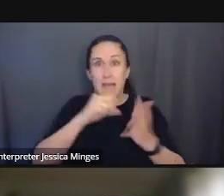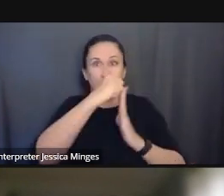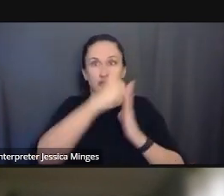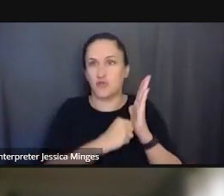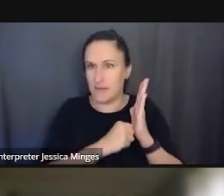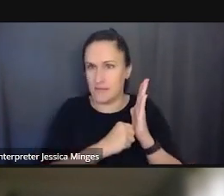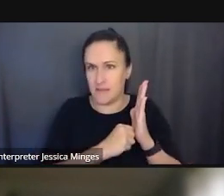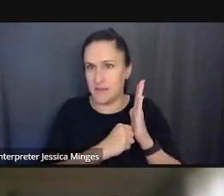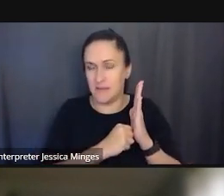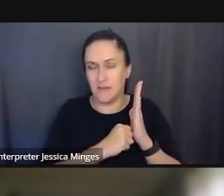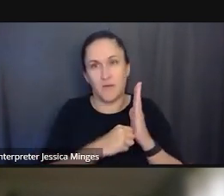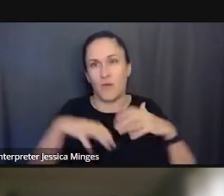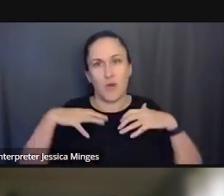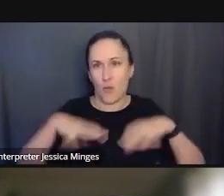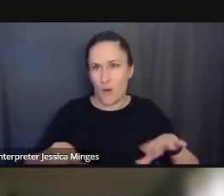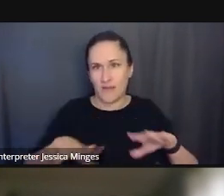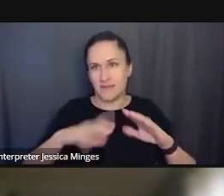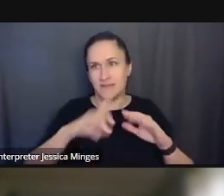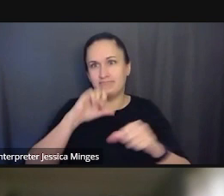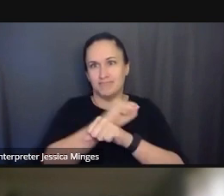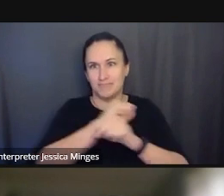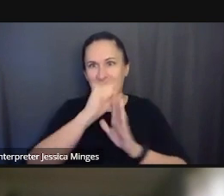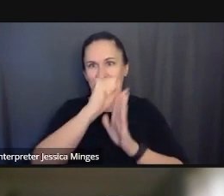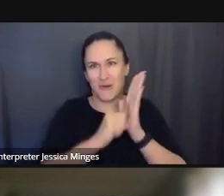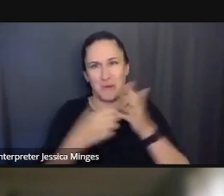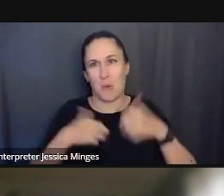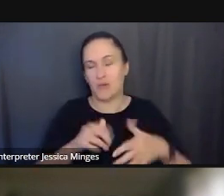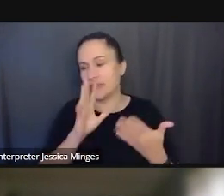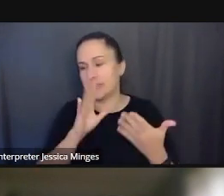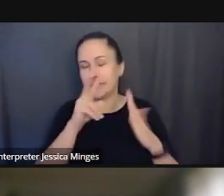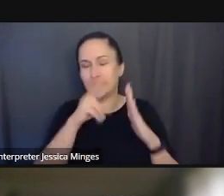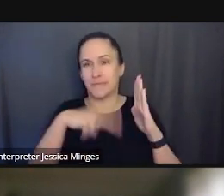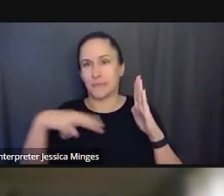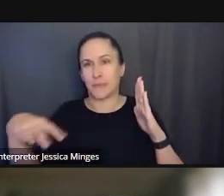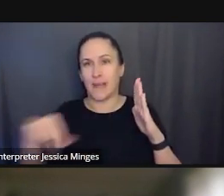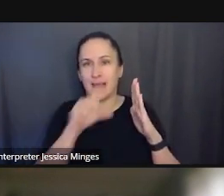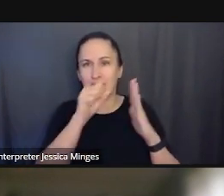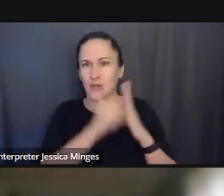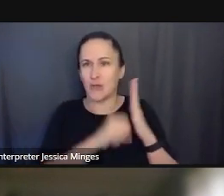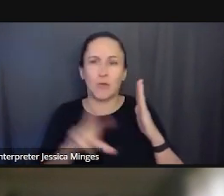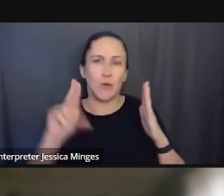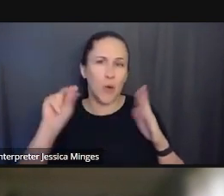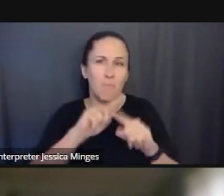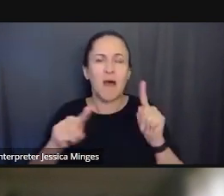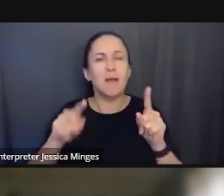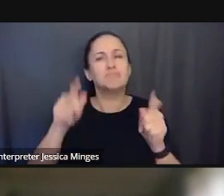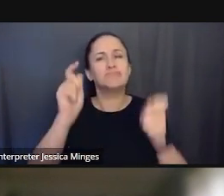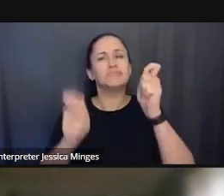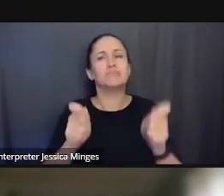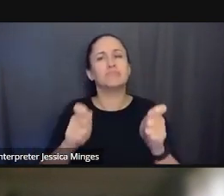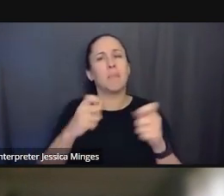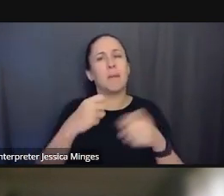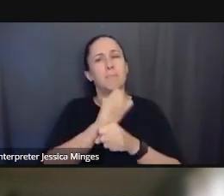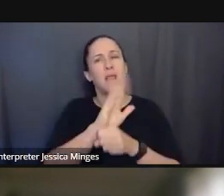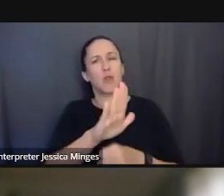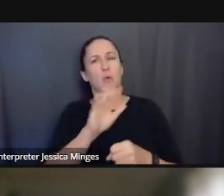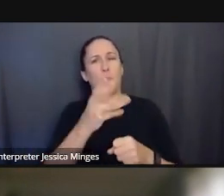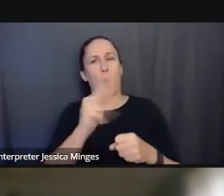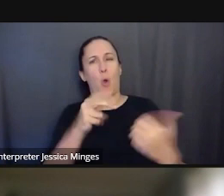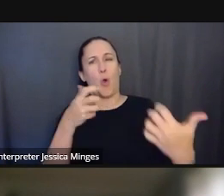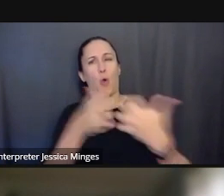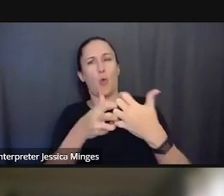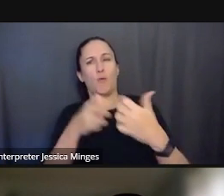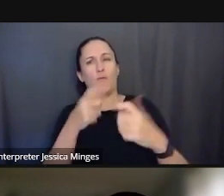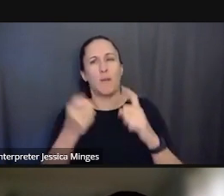the intention isn't necessarily that somebody just reads it as a script, but to kind of make it your own from an awareness